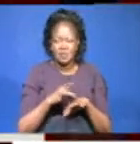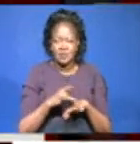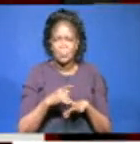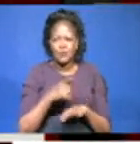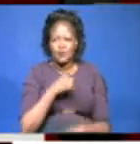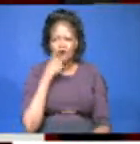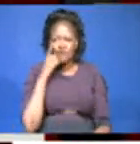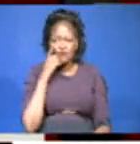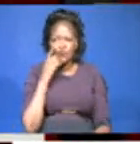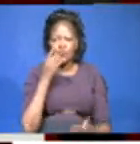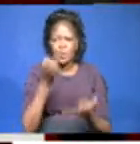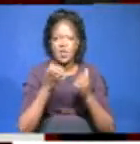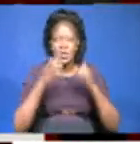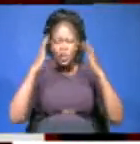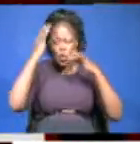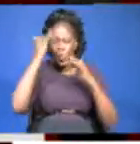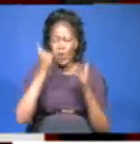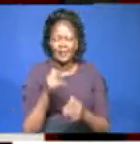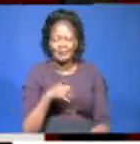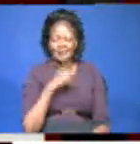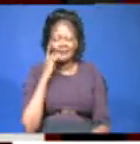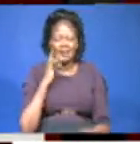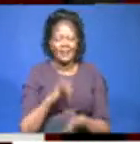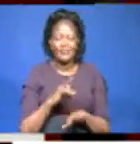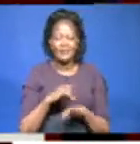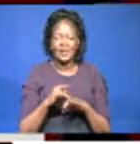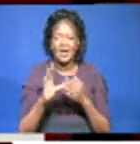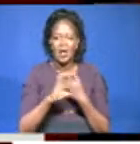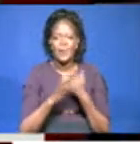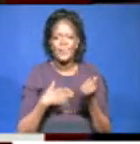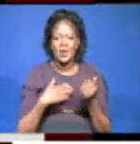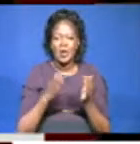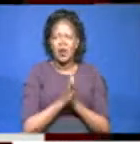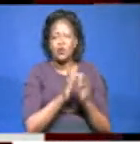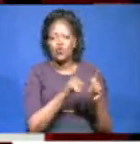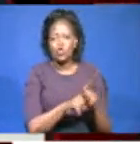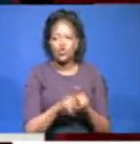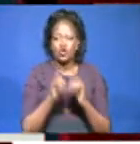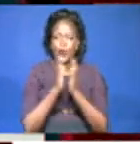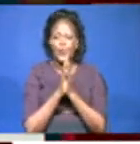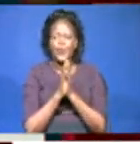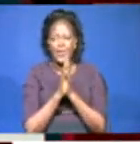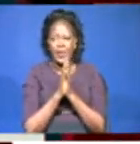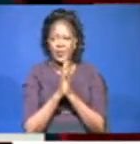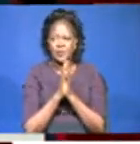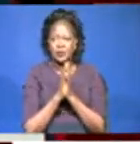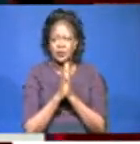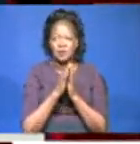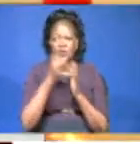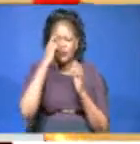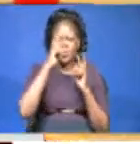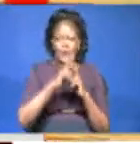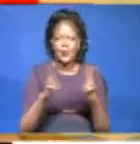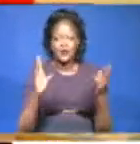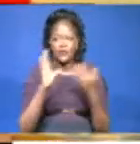rain because the drought has really affected our country, and we're also praying to Lord Swaminarayan for the peace of the country.